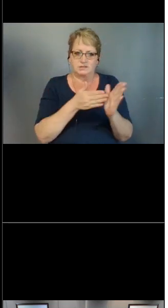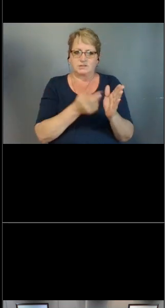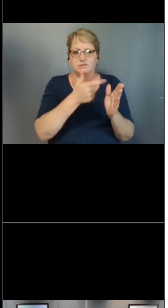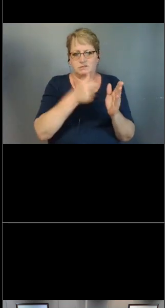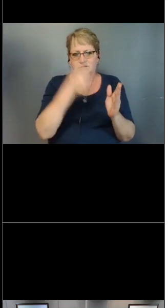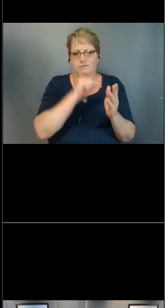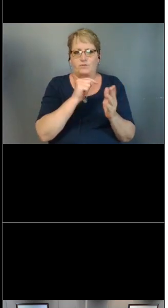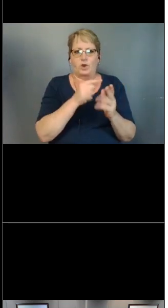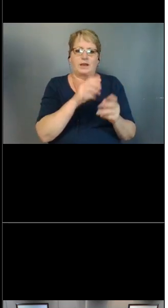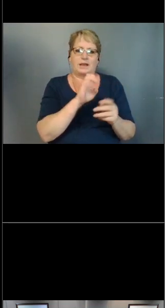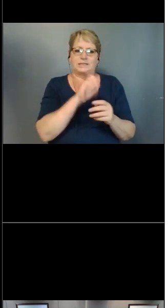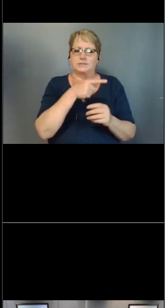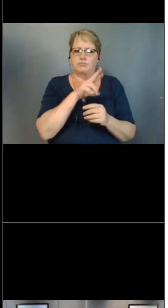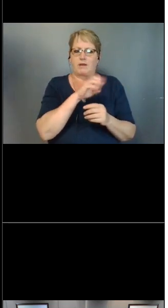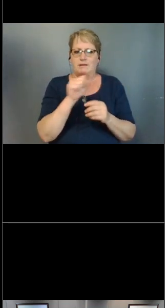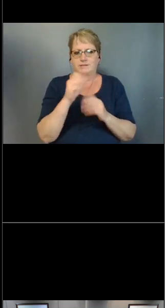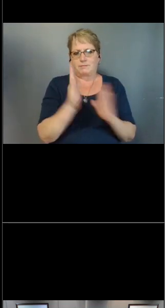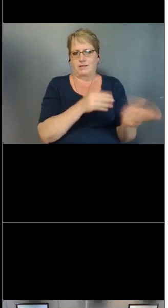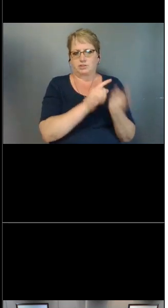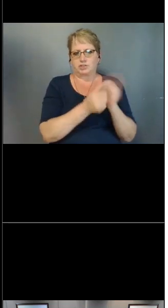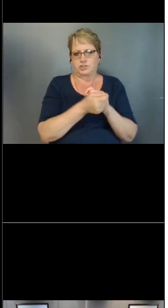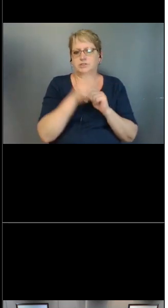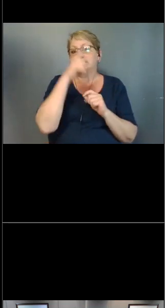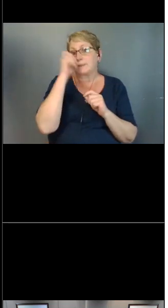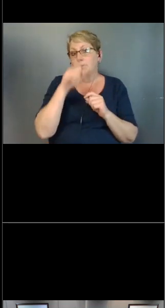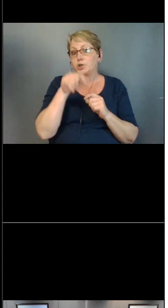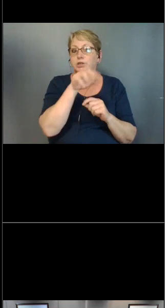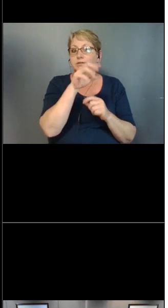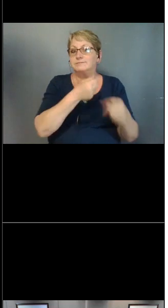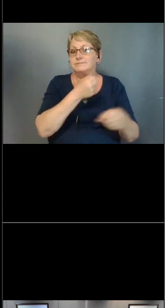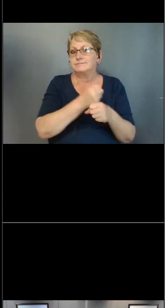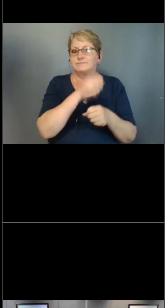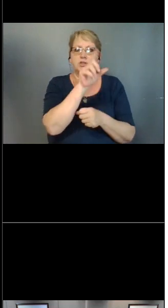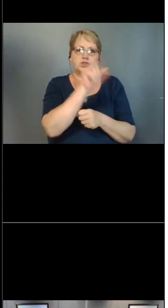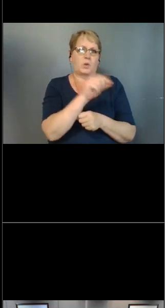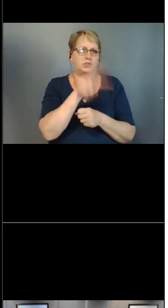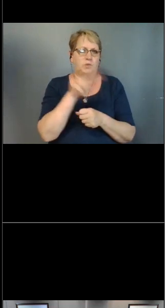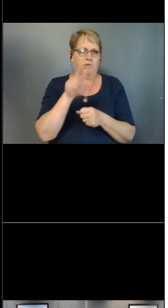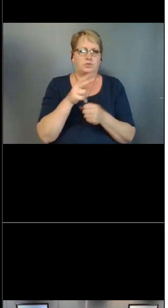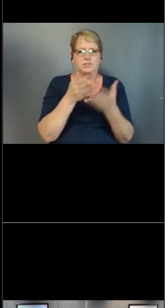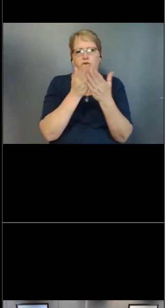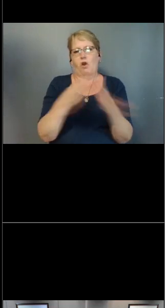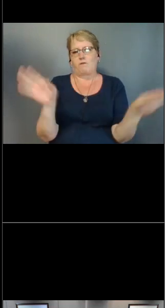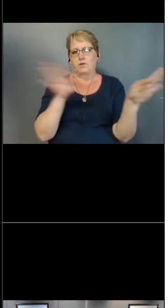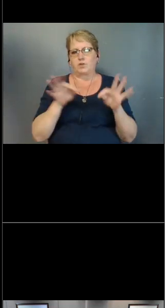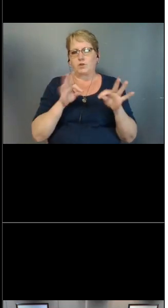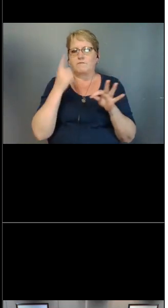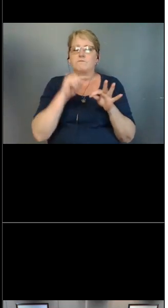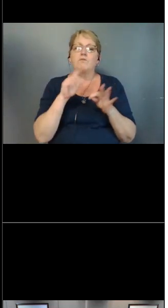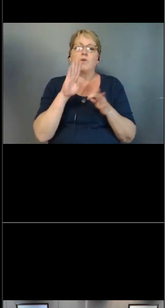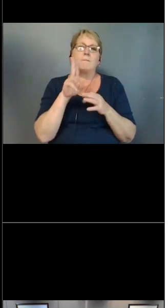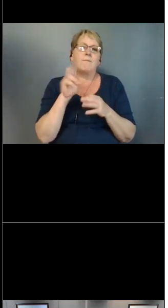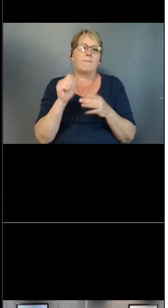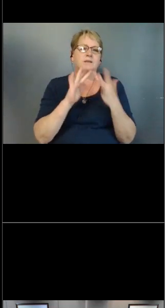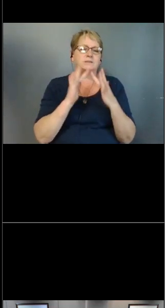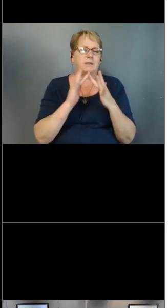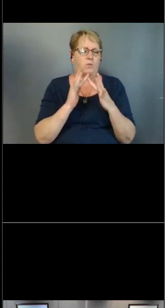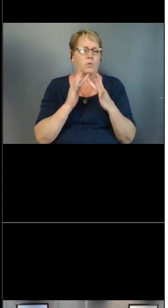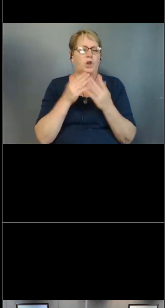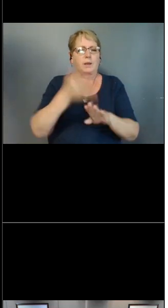in the summer of 2022. That concludes my presentation providing an overview of the bus network improvement plan and fare